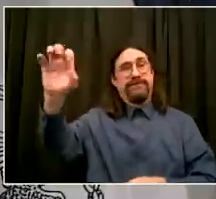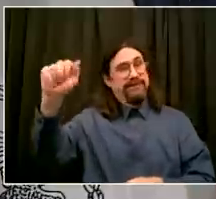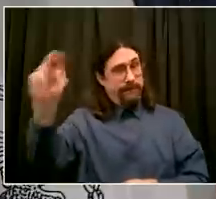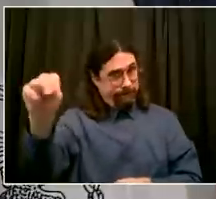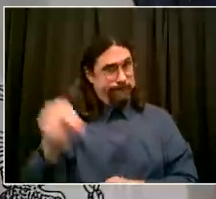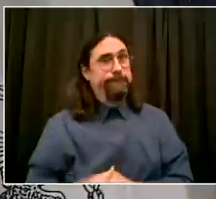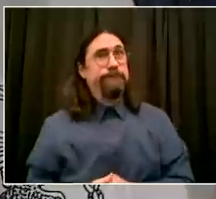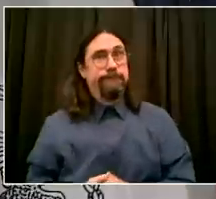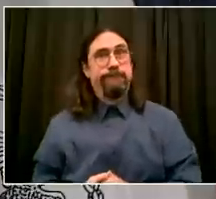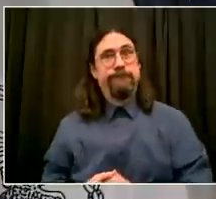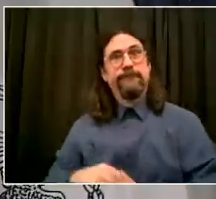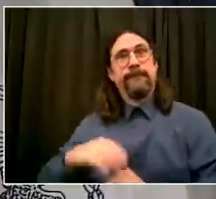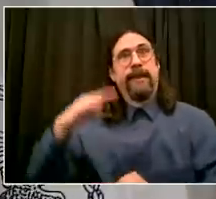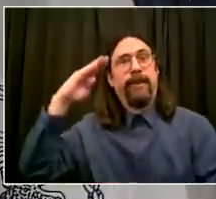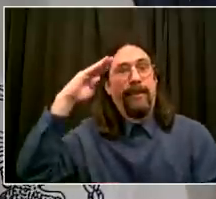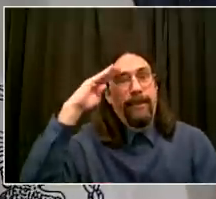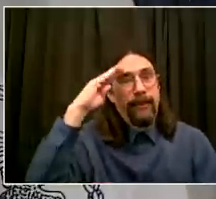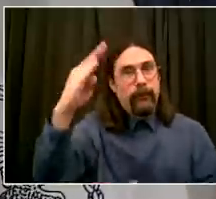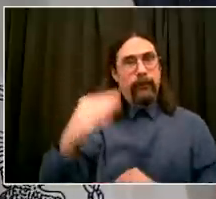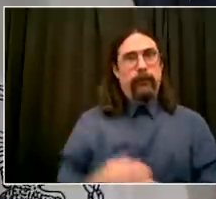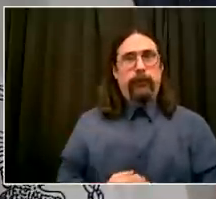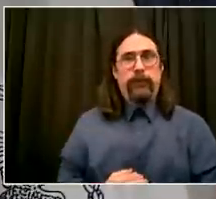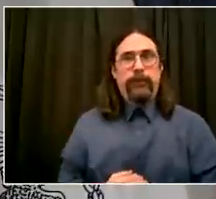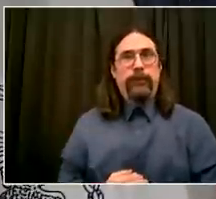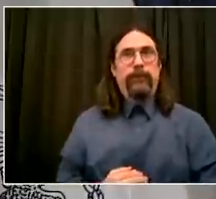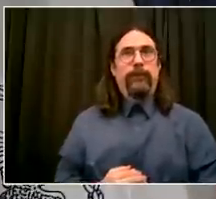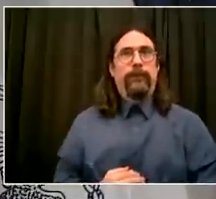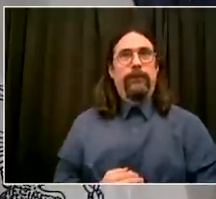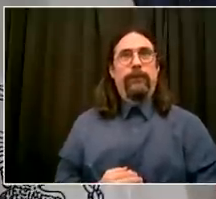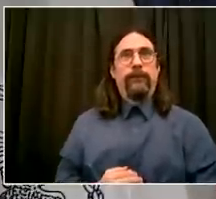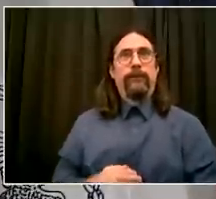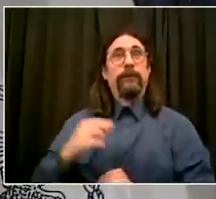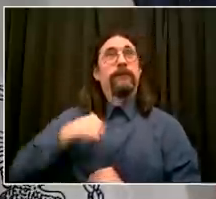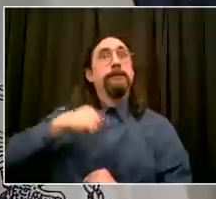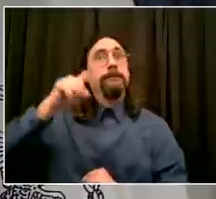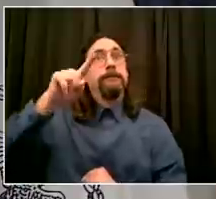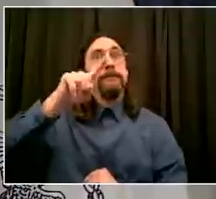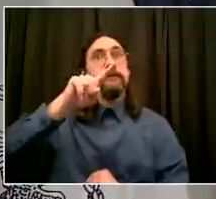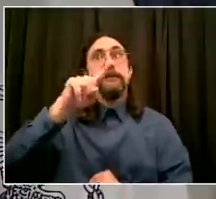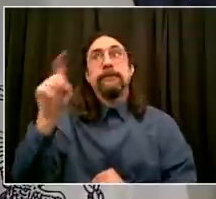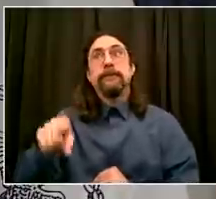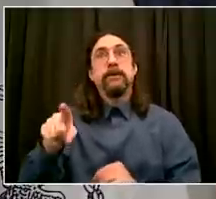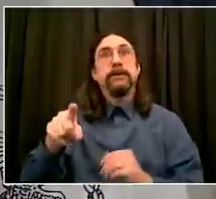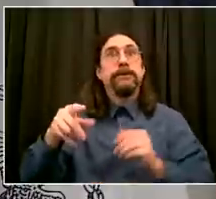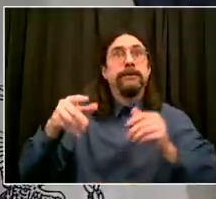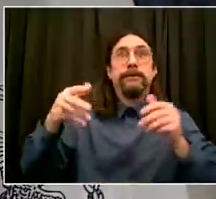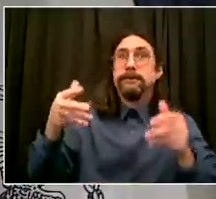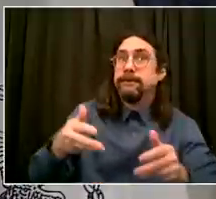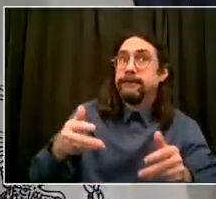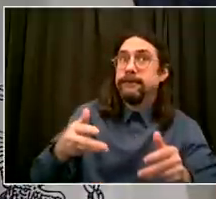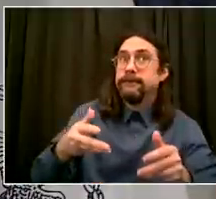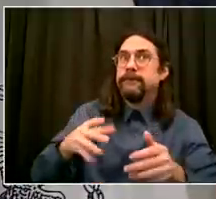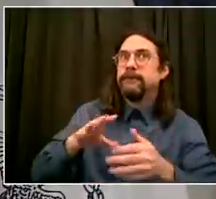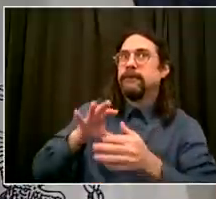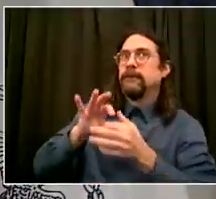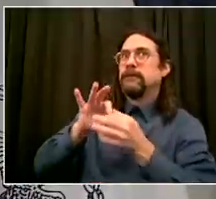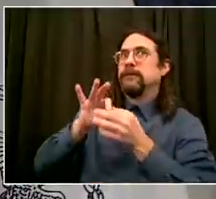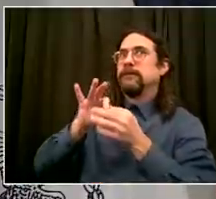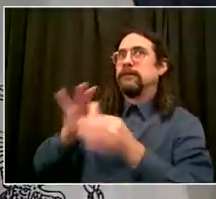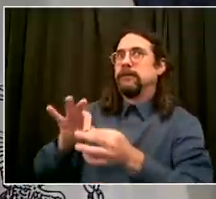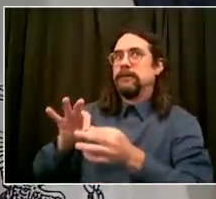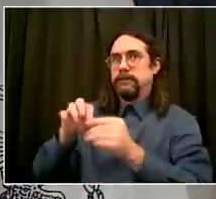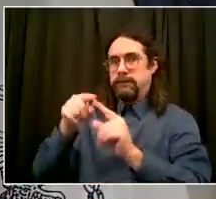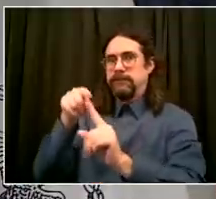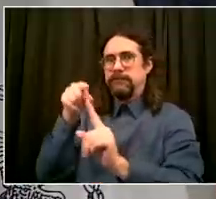on vaccinating people age 65 and older. I mean, my understanding for why some states have already done that is the median age